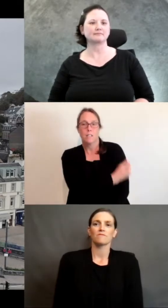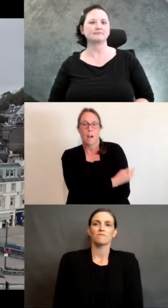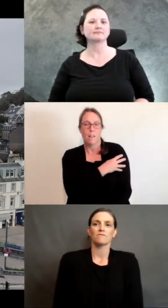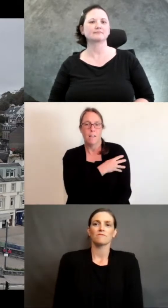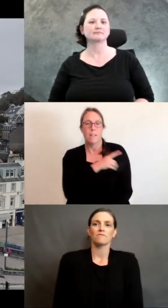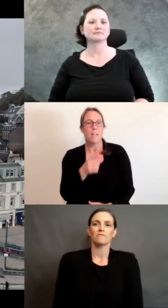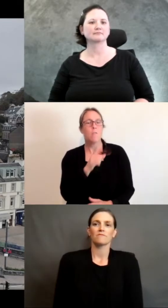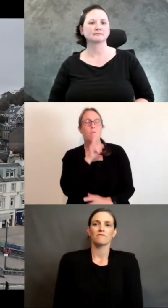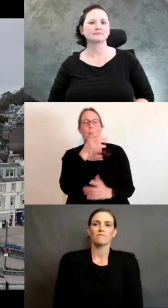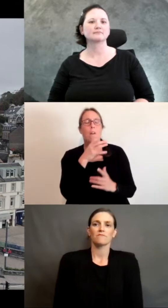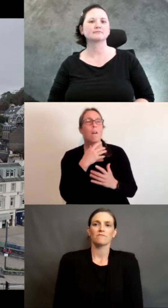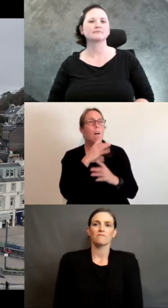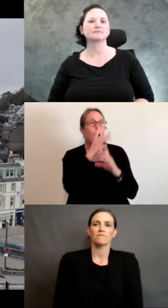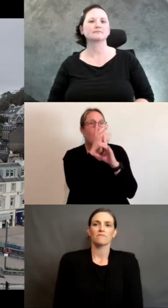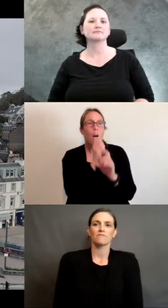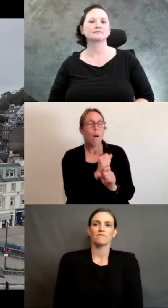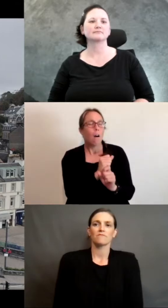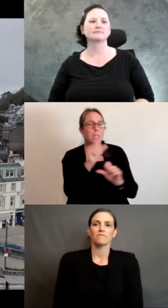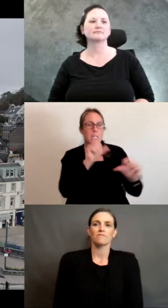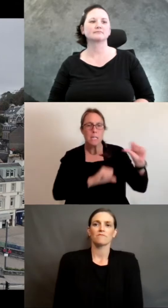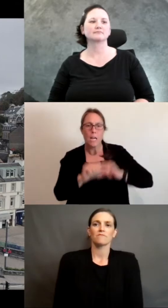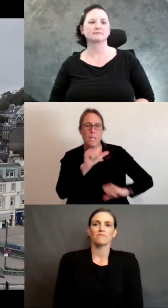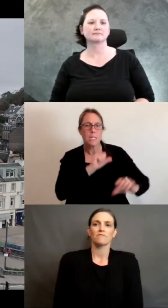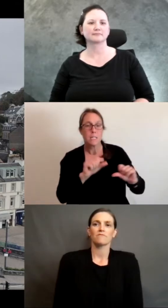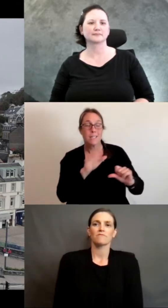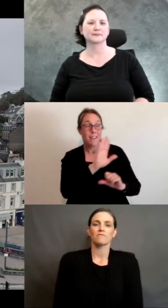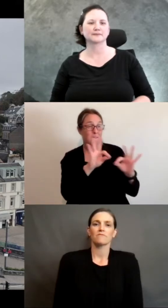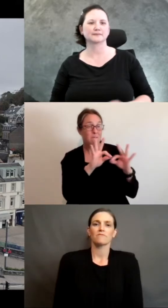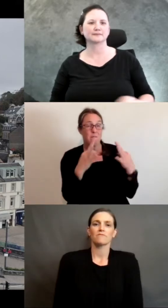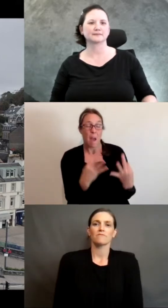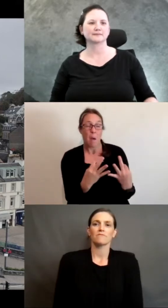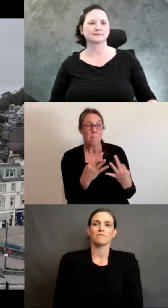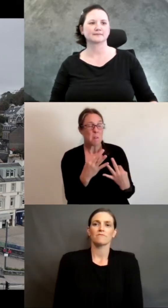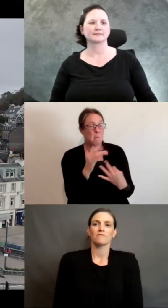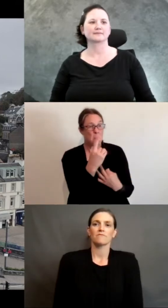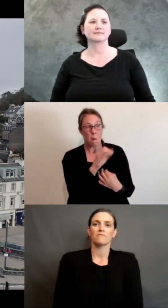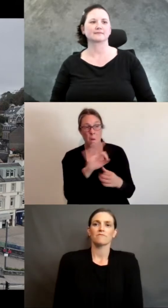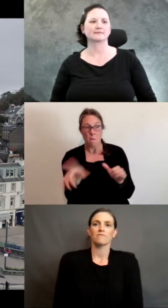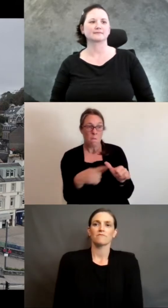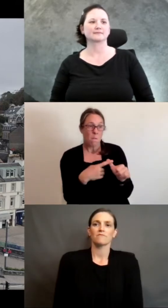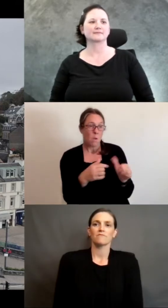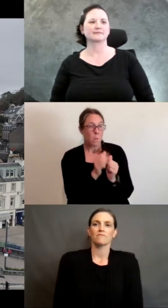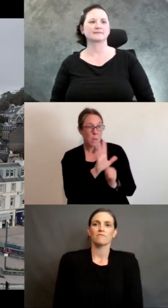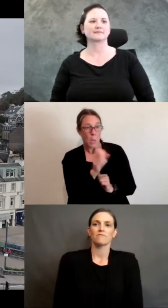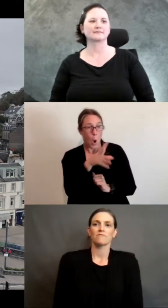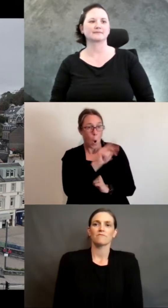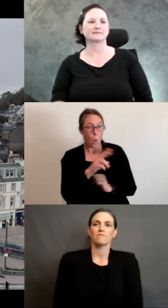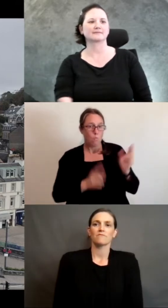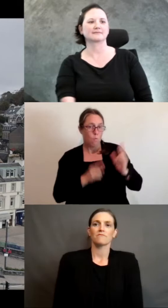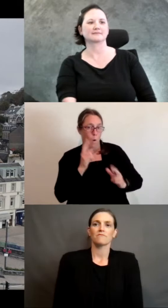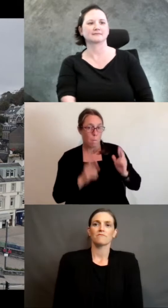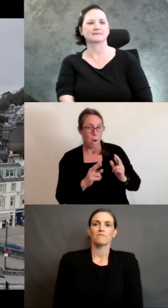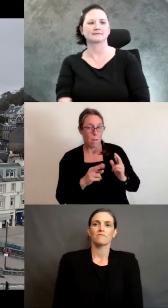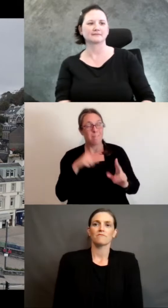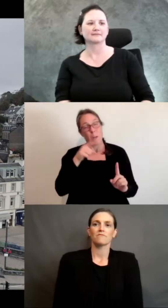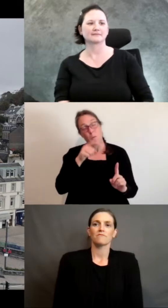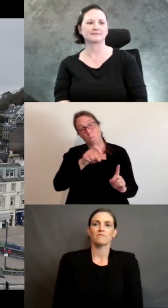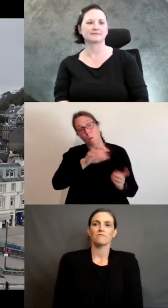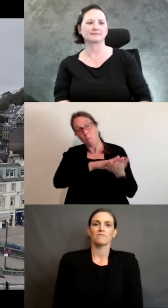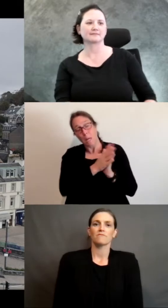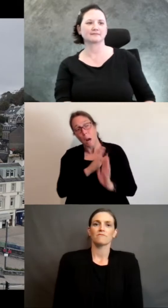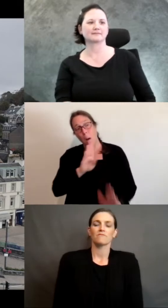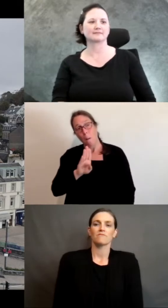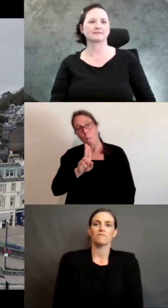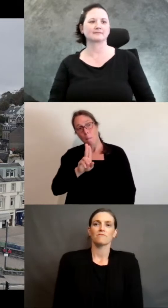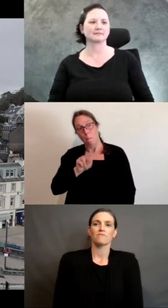science. His family was one of the first with its own robot. Originally meant to be a butler for Johnny, he rewired